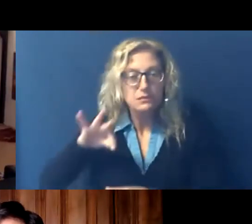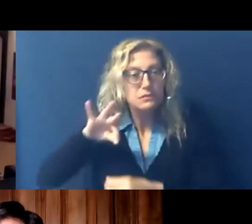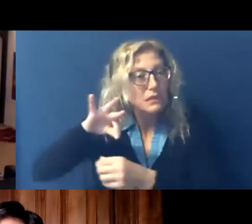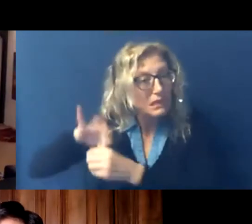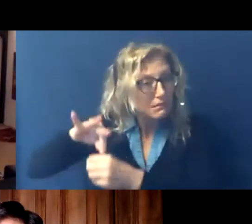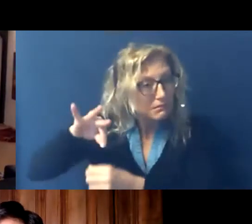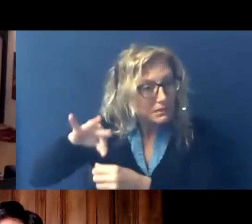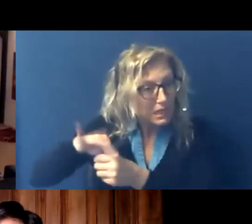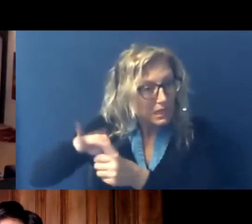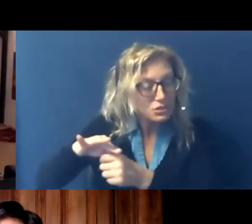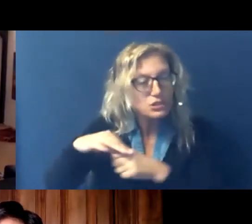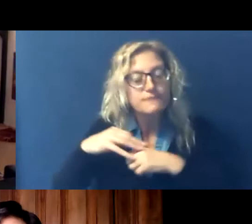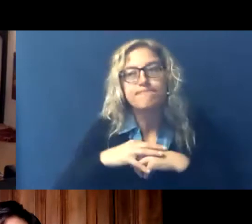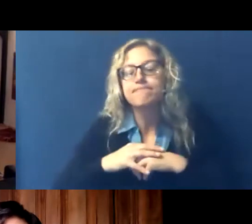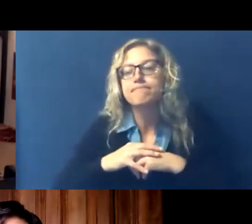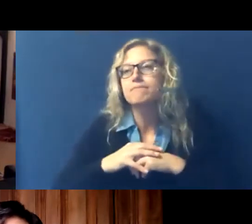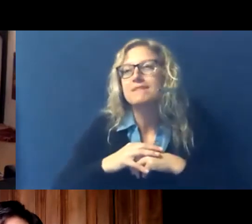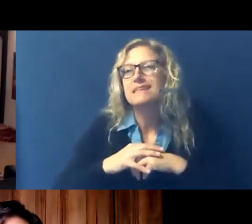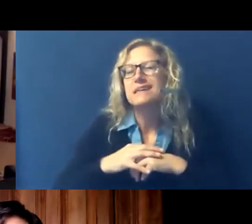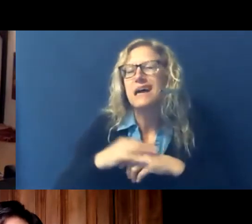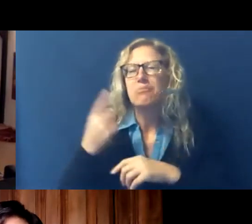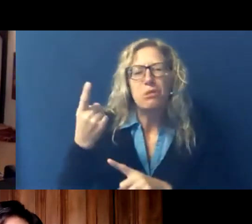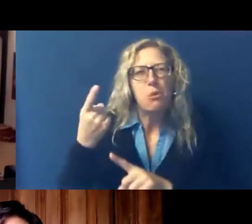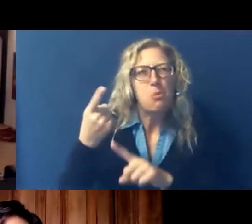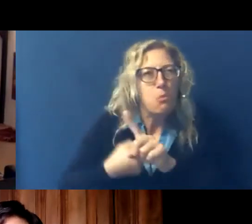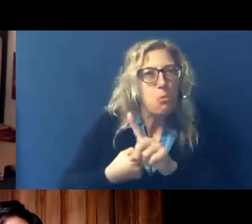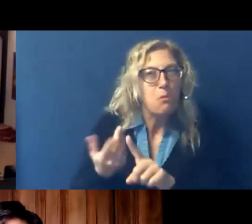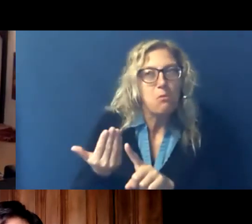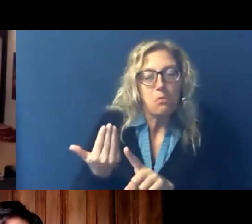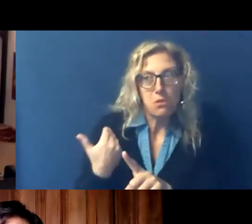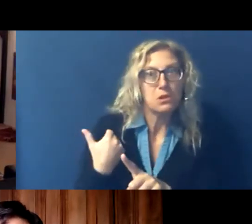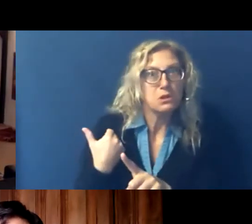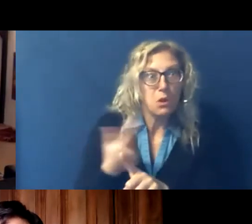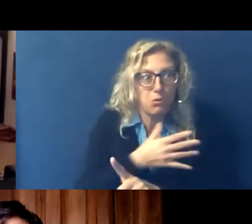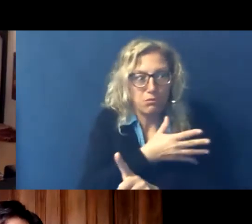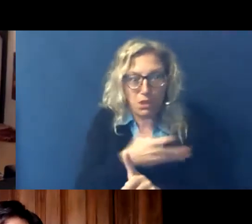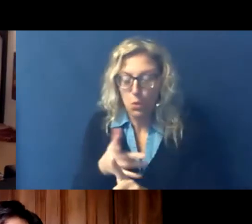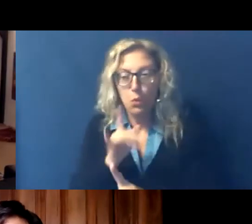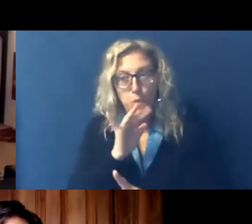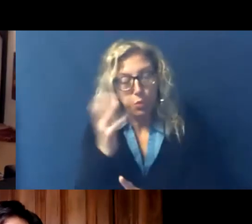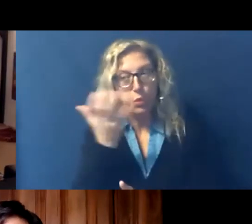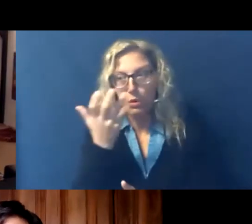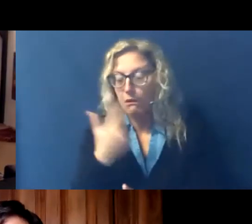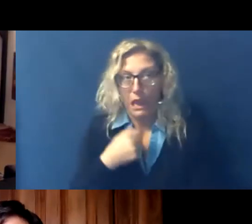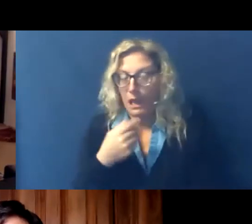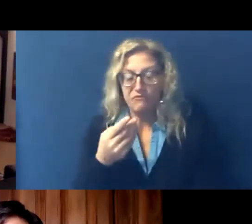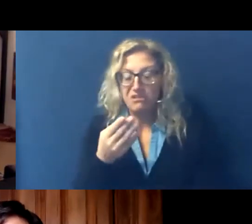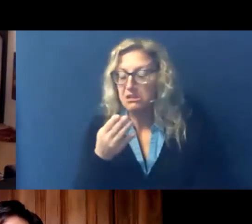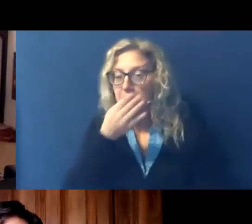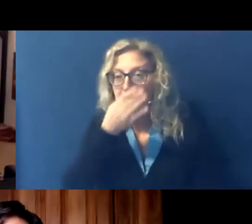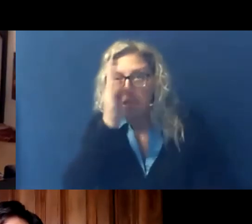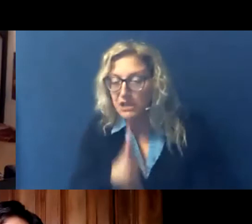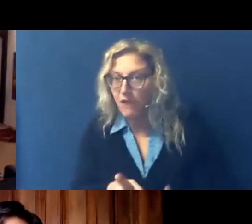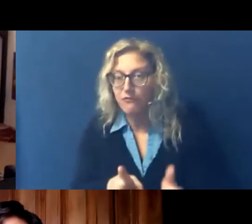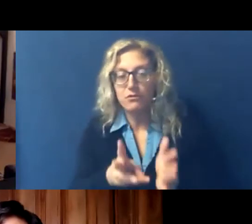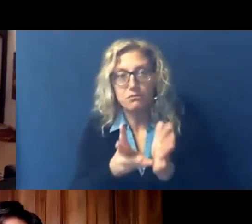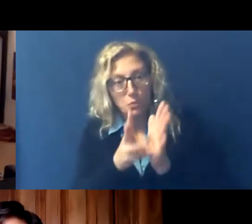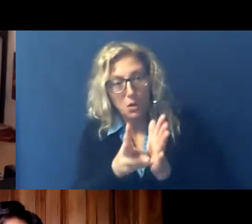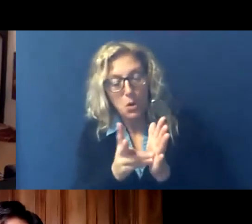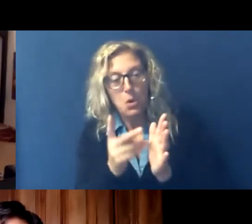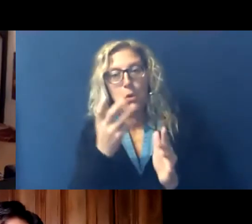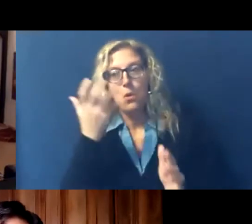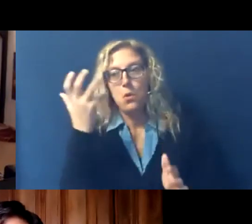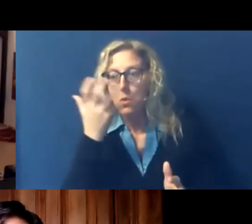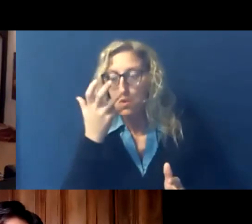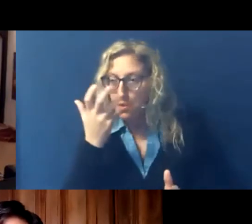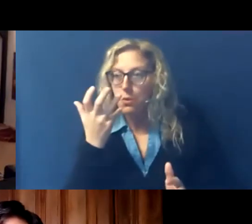election a month ago, which is really quite something. I don't think I've ever witnessed a string